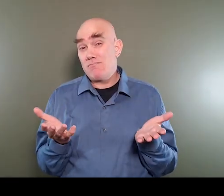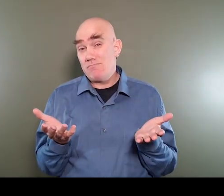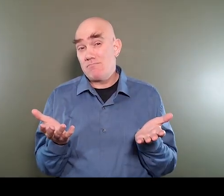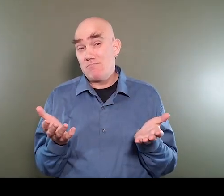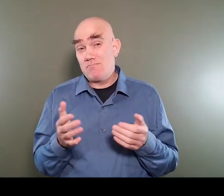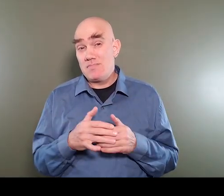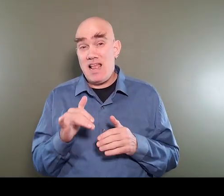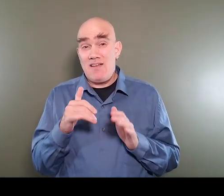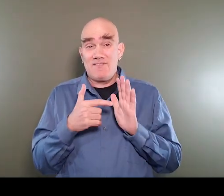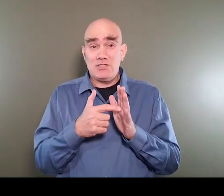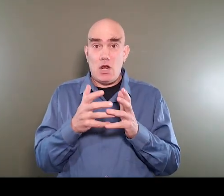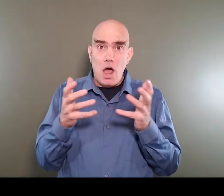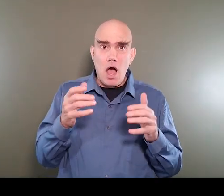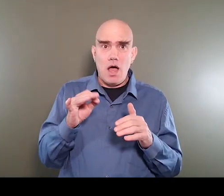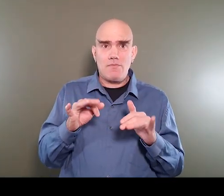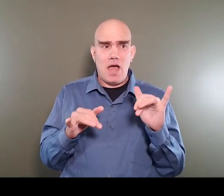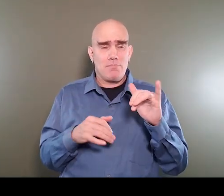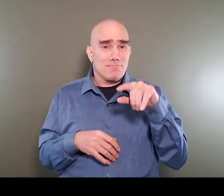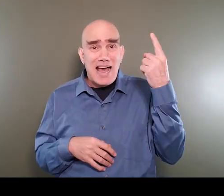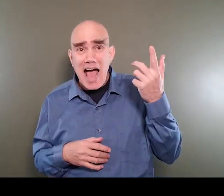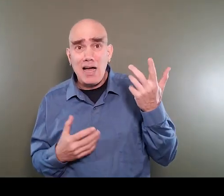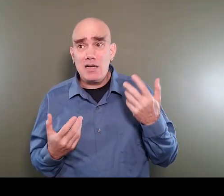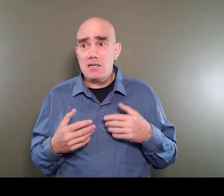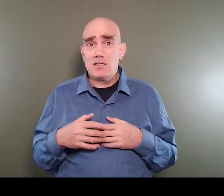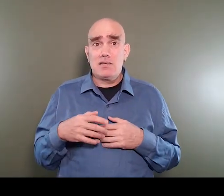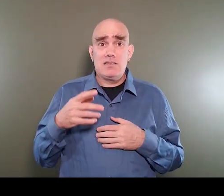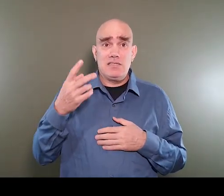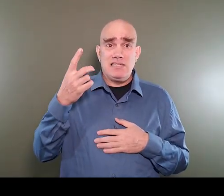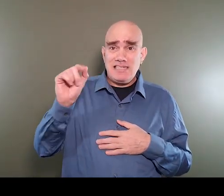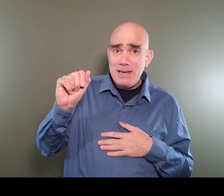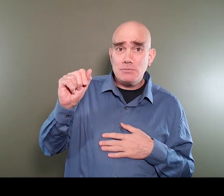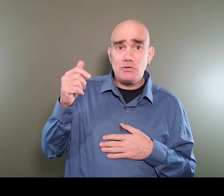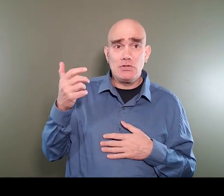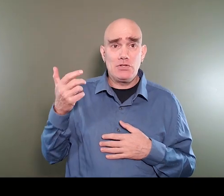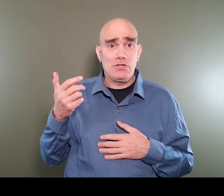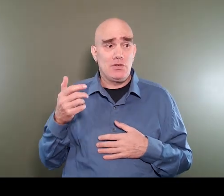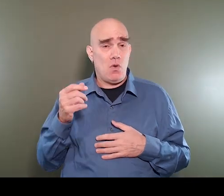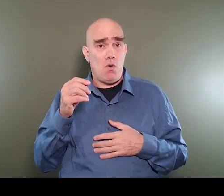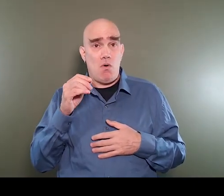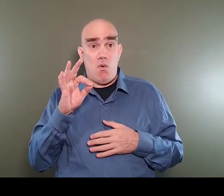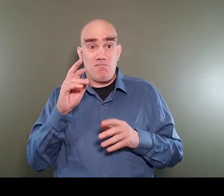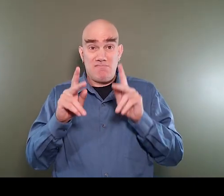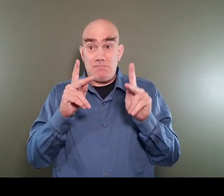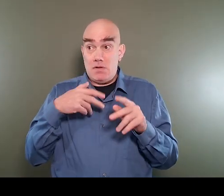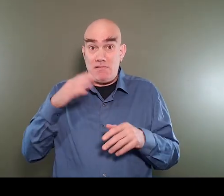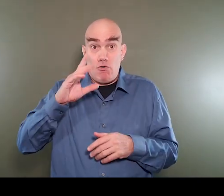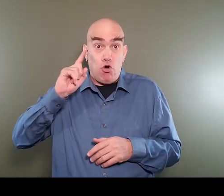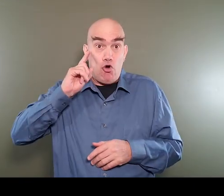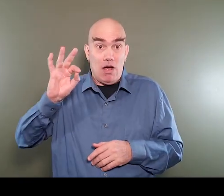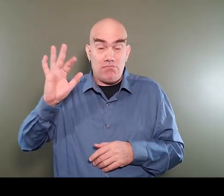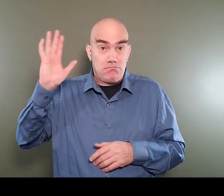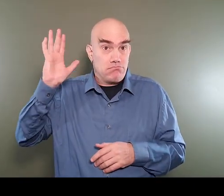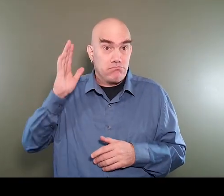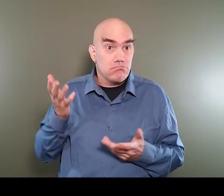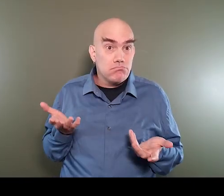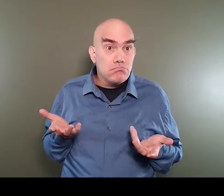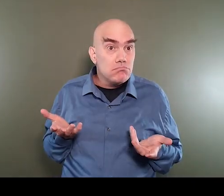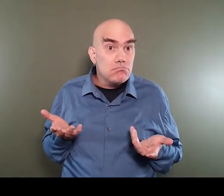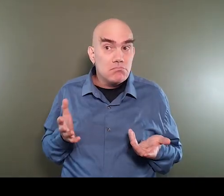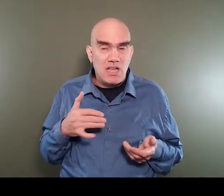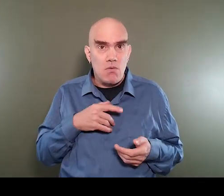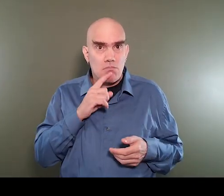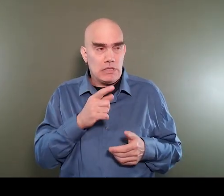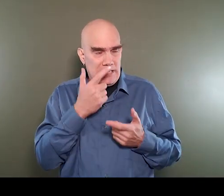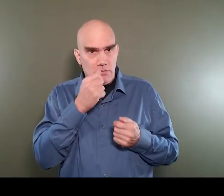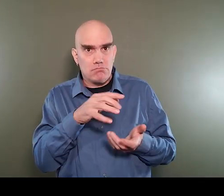just representation in general, like the featuring on a lot of like Black and disabled figures that I